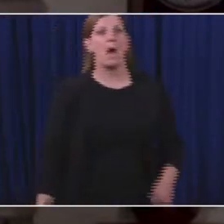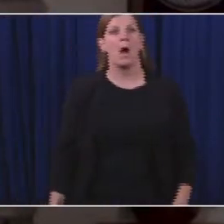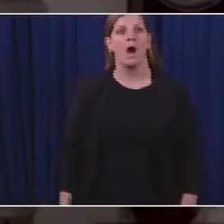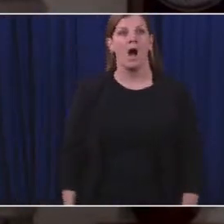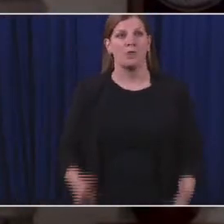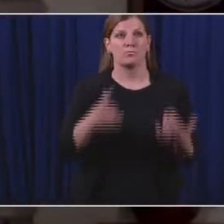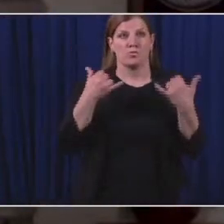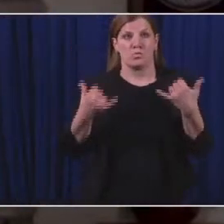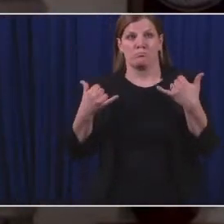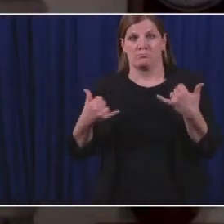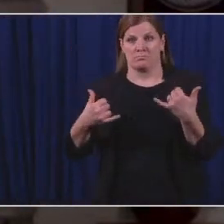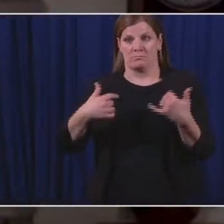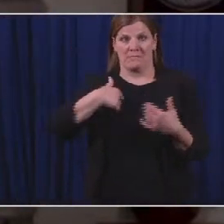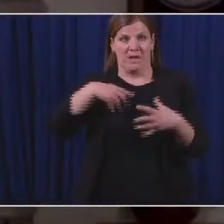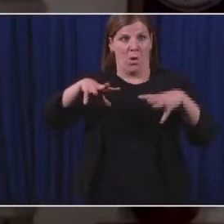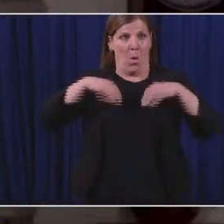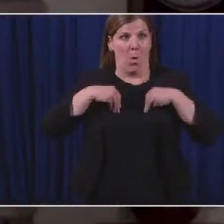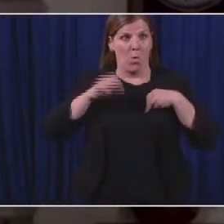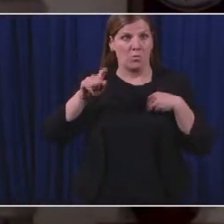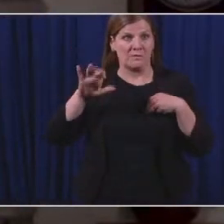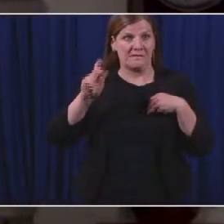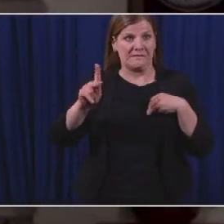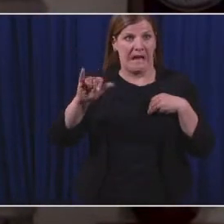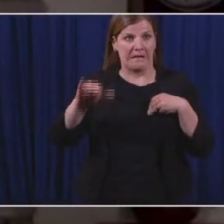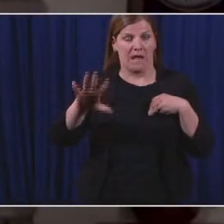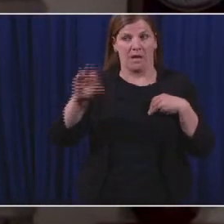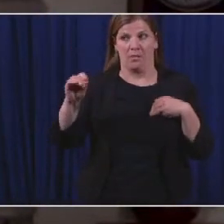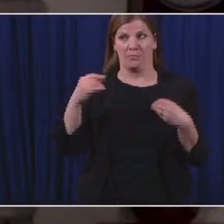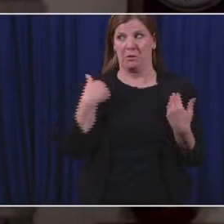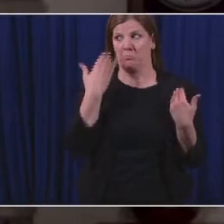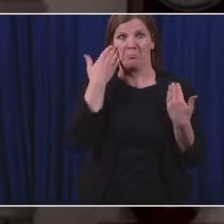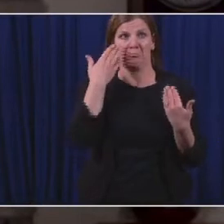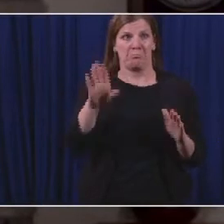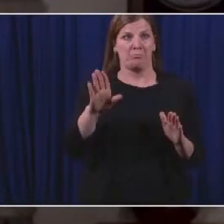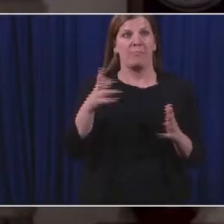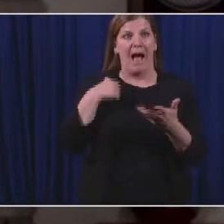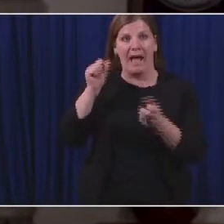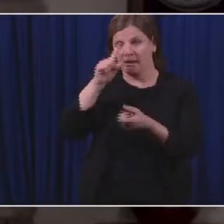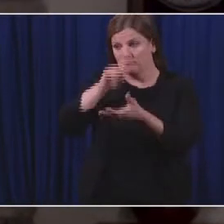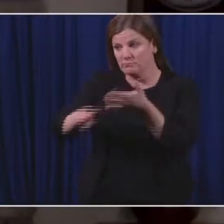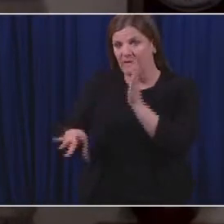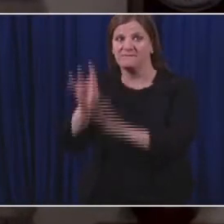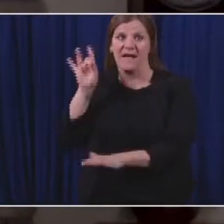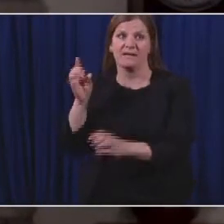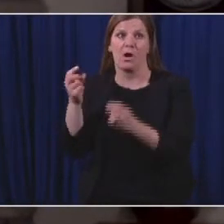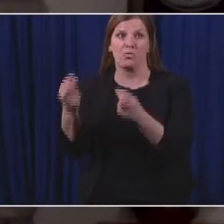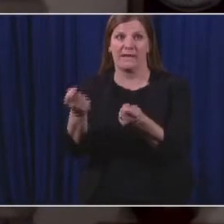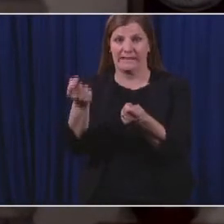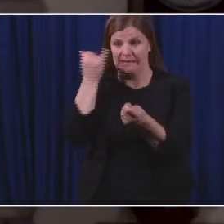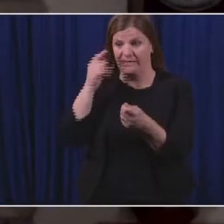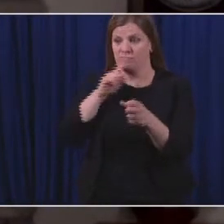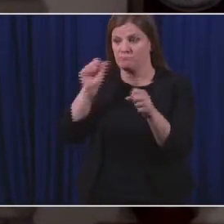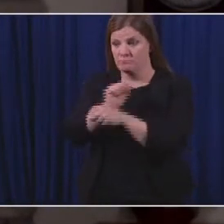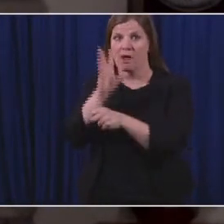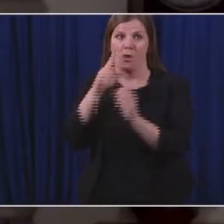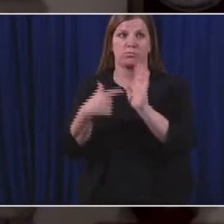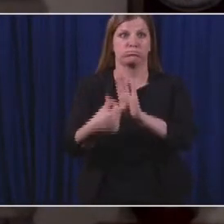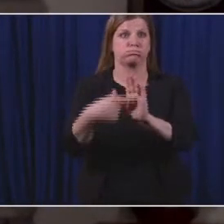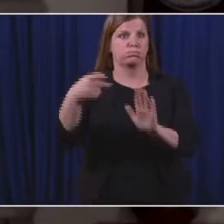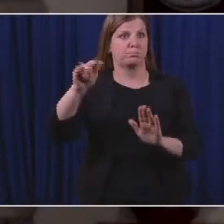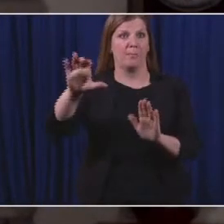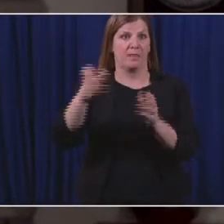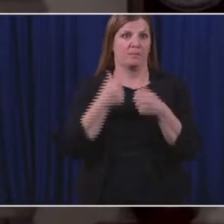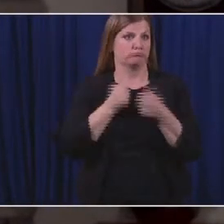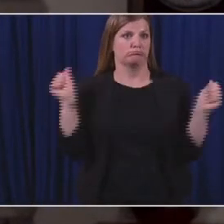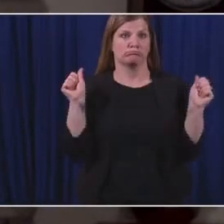quickly and make that public. So look, I don't think there's any conflict. I had nothing to do